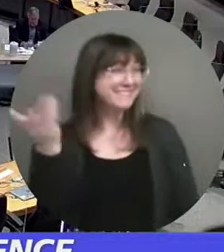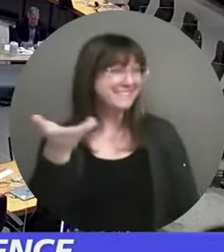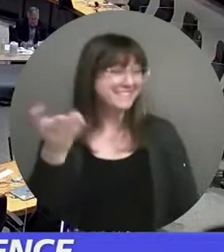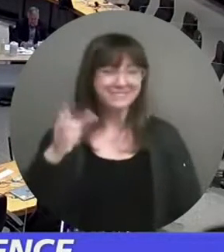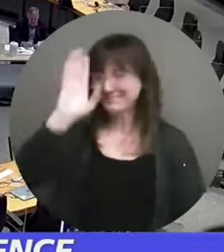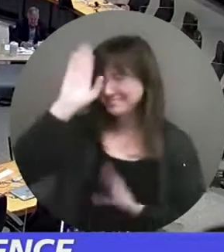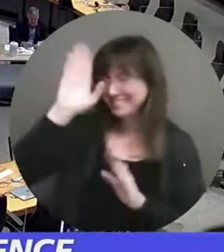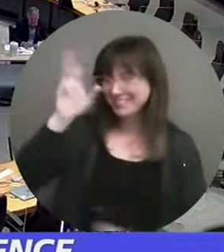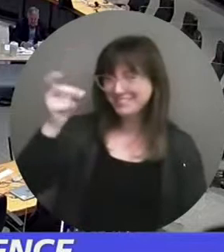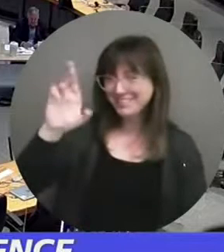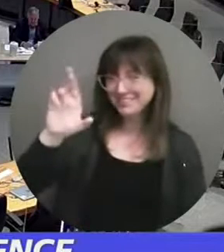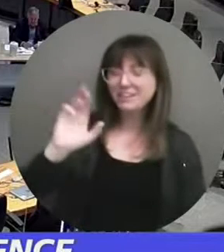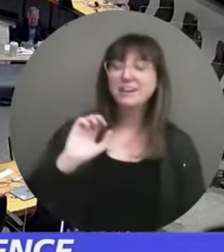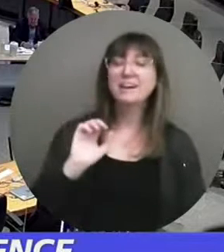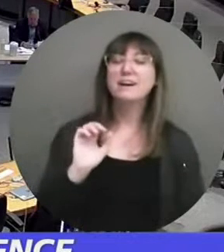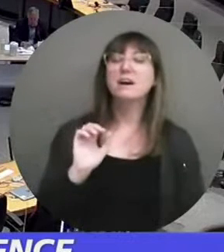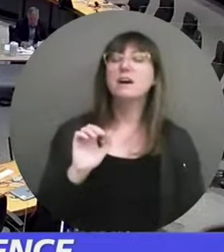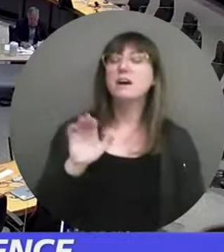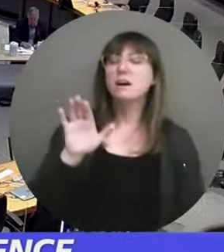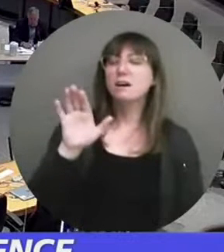Etches. Dr. Etches,